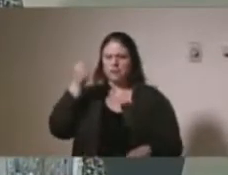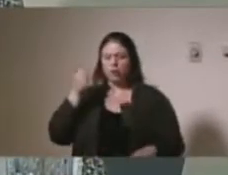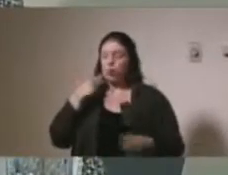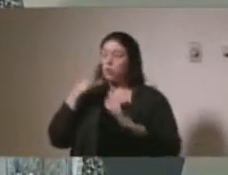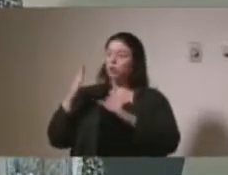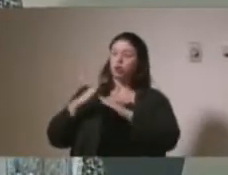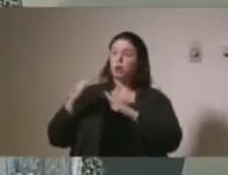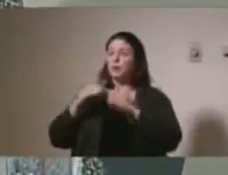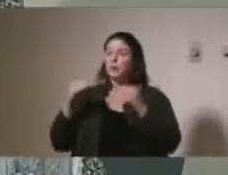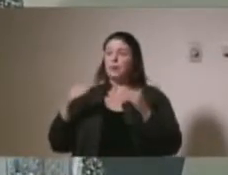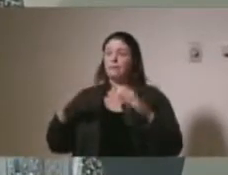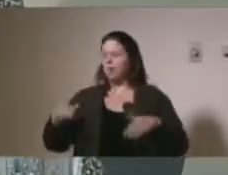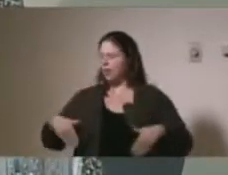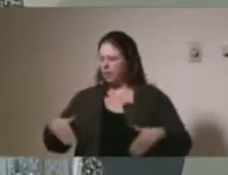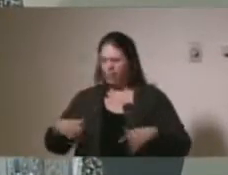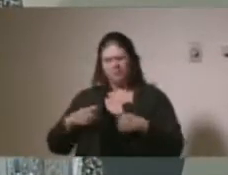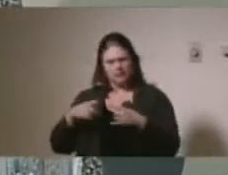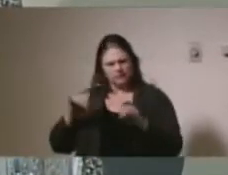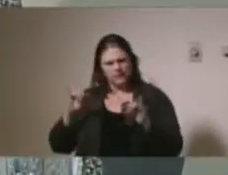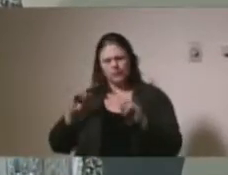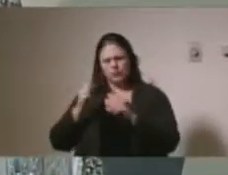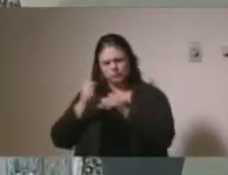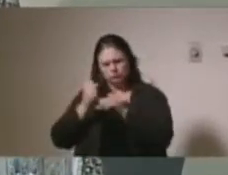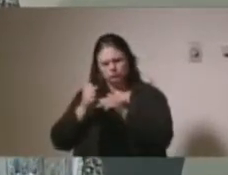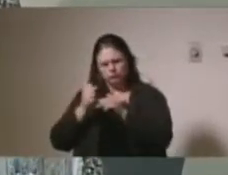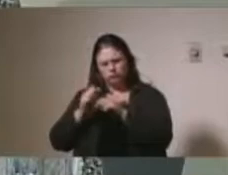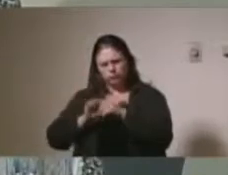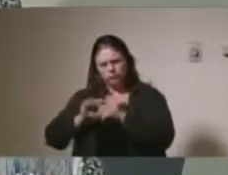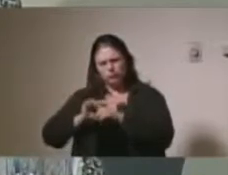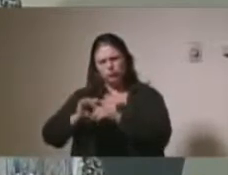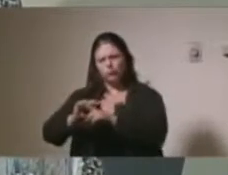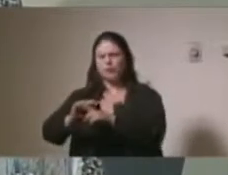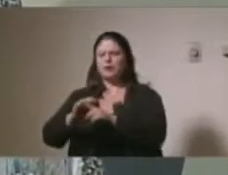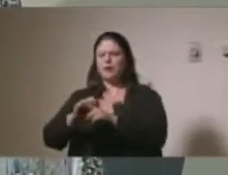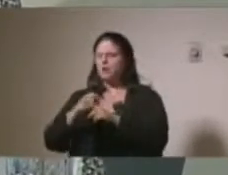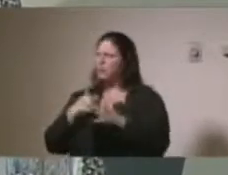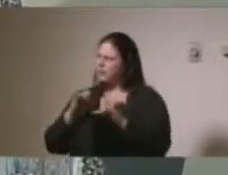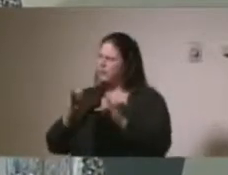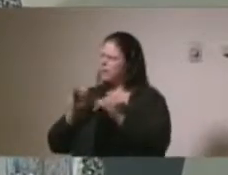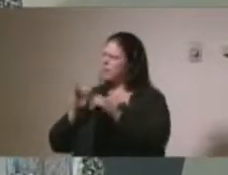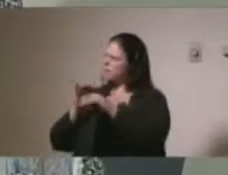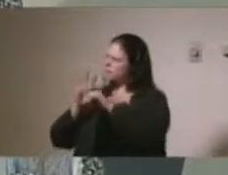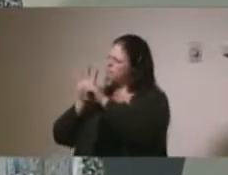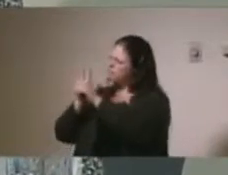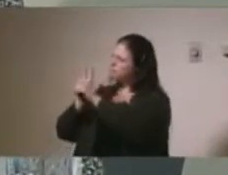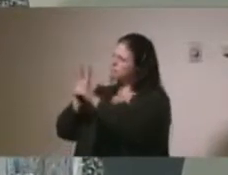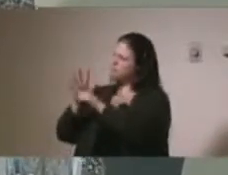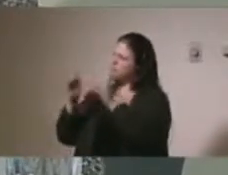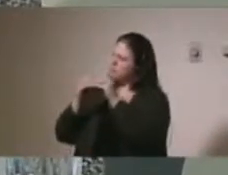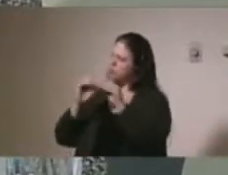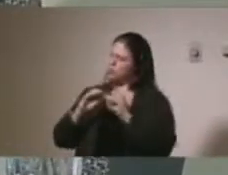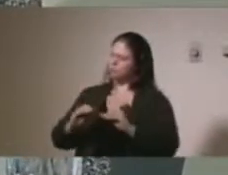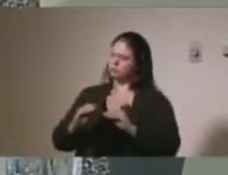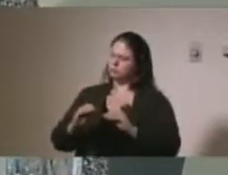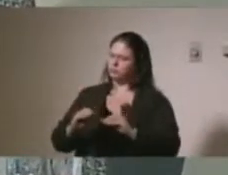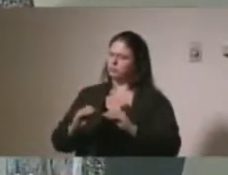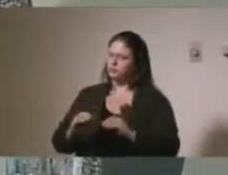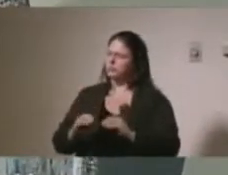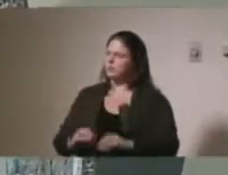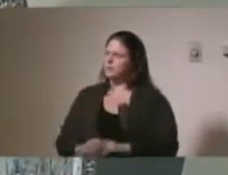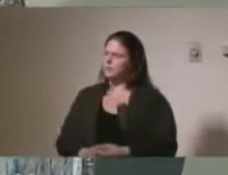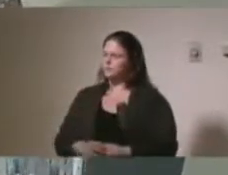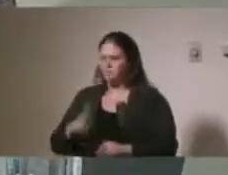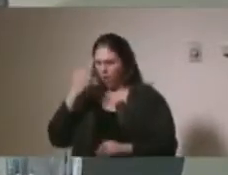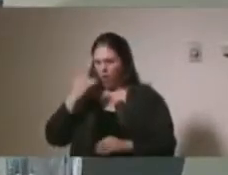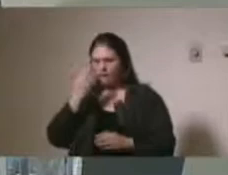getting more training, and we keep fighting for people to get even more better training. And they shouldn't feel inadequate before the clients,